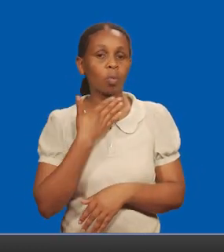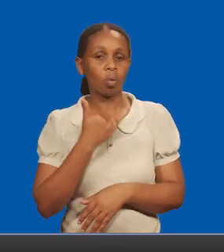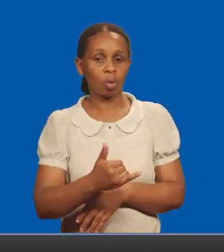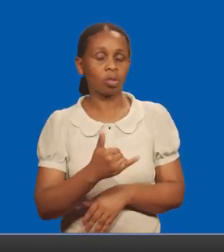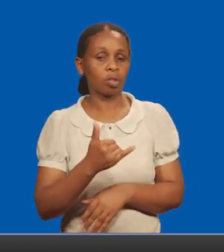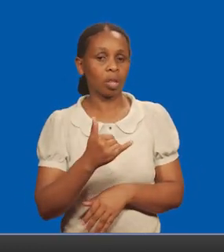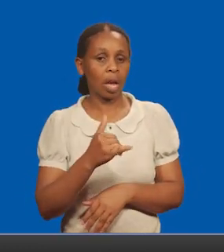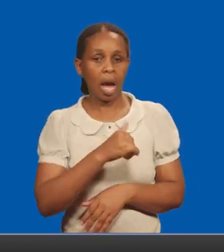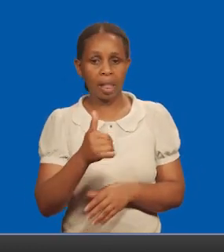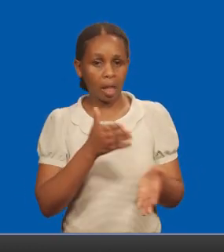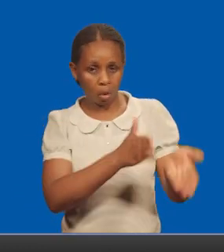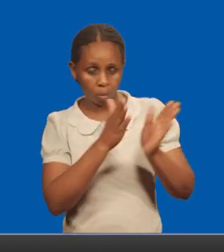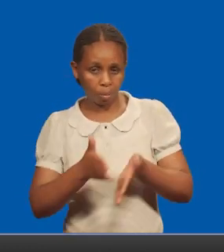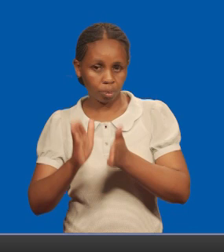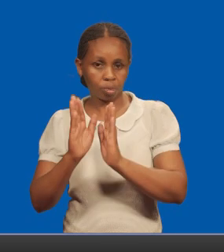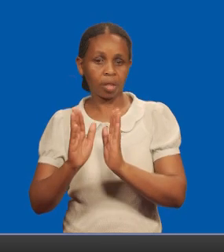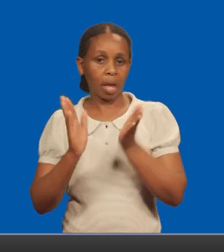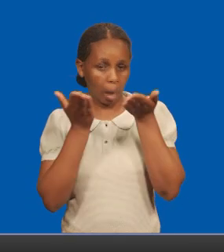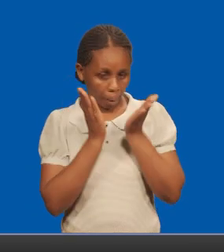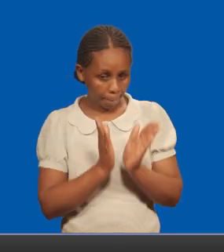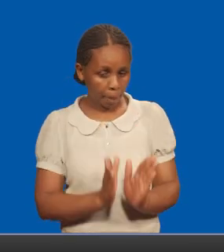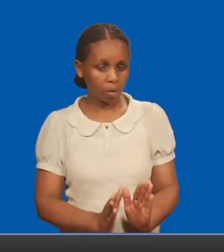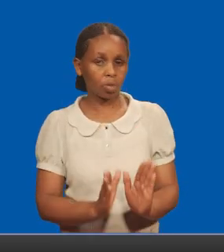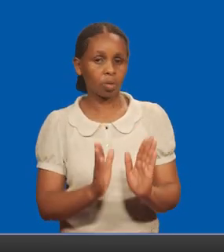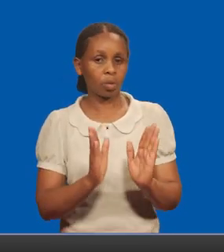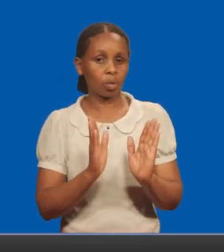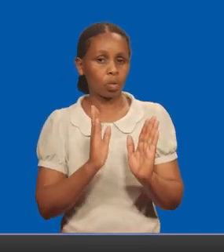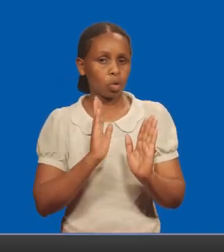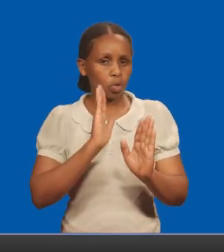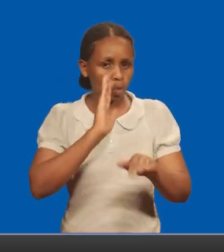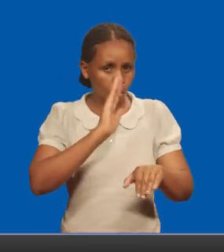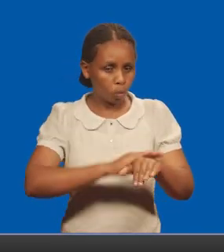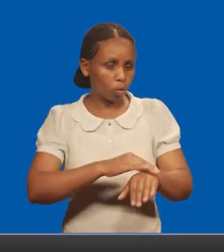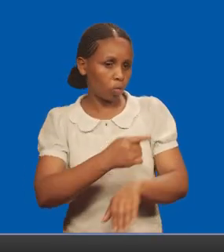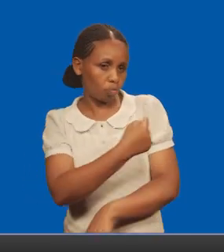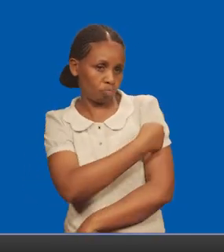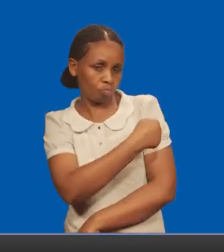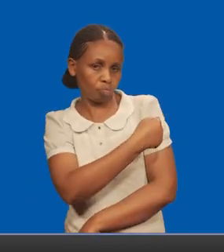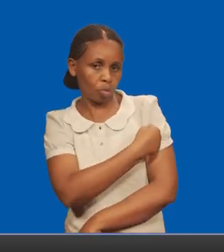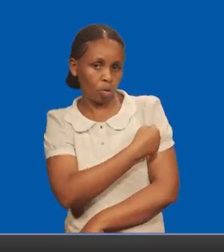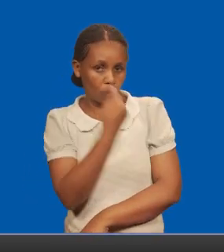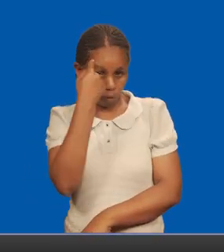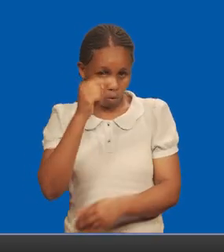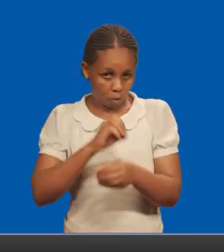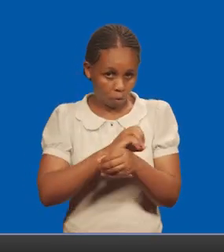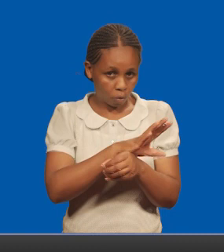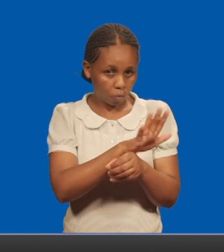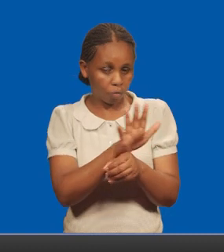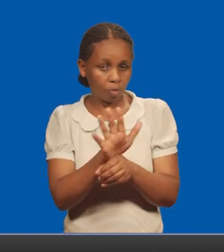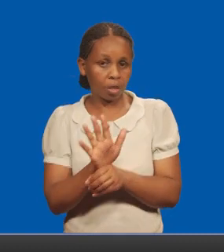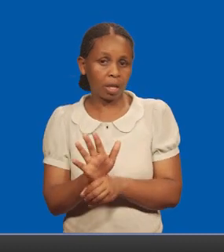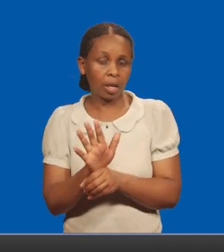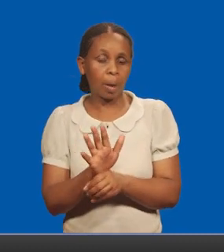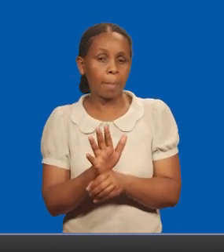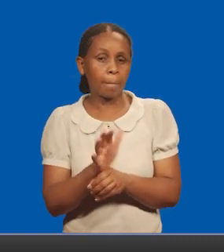was eligible for vaccination of COVID goes home unattended to. So every department will